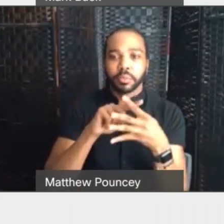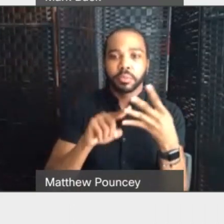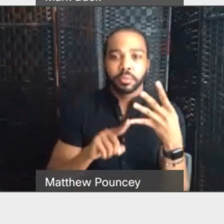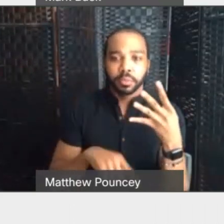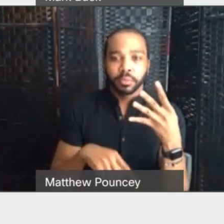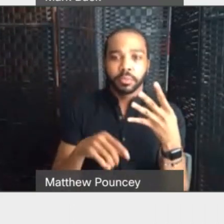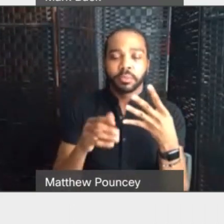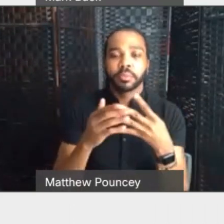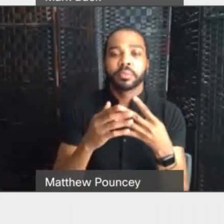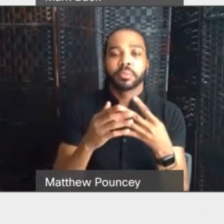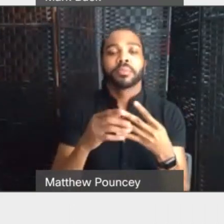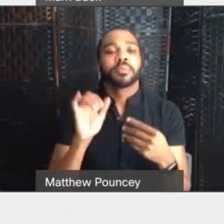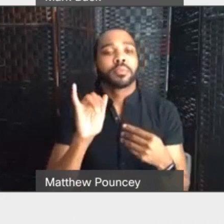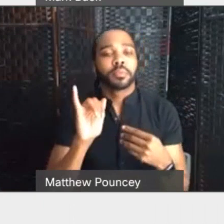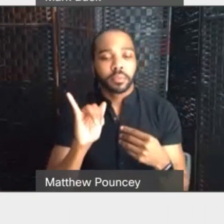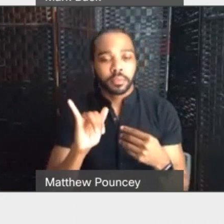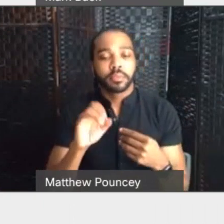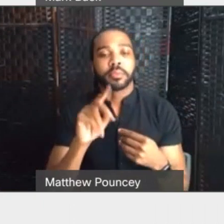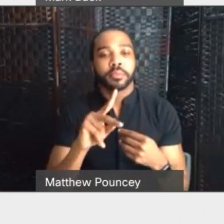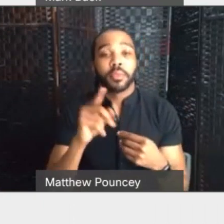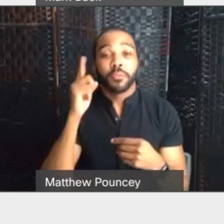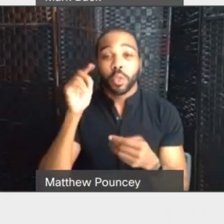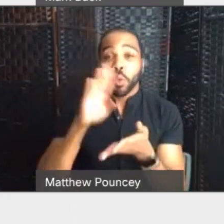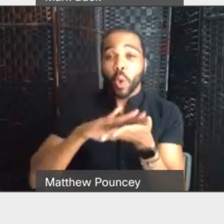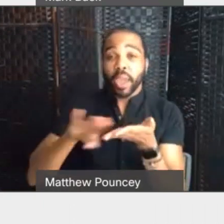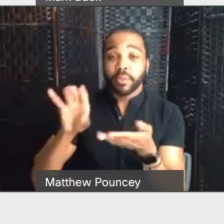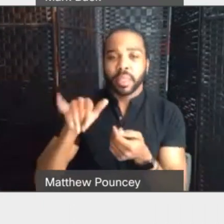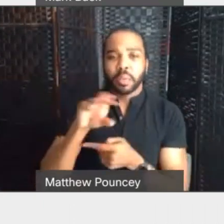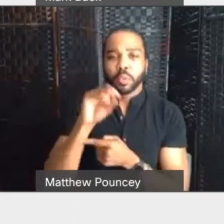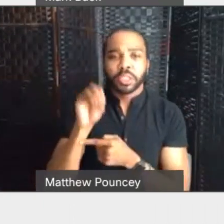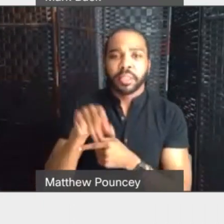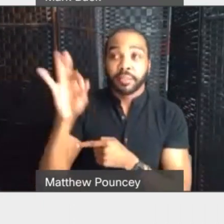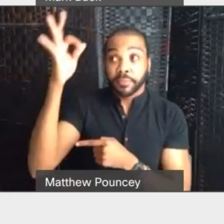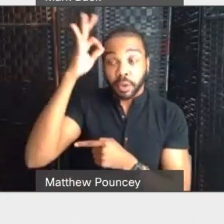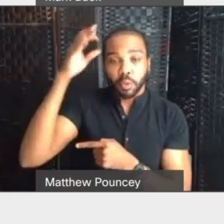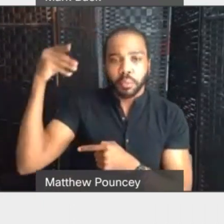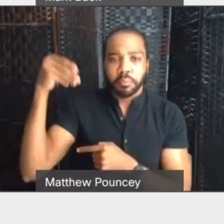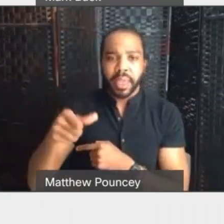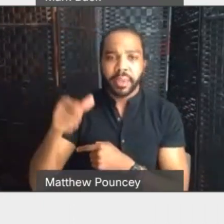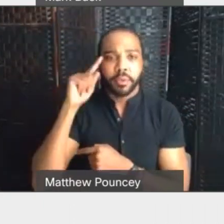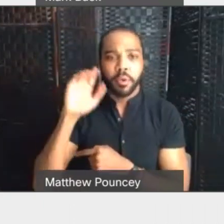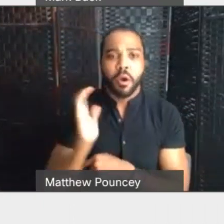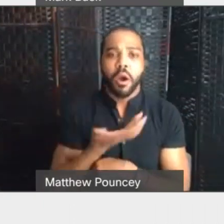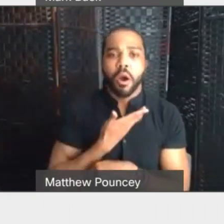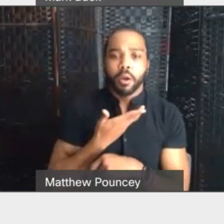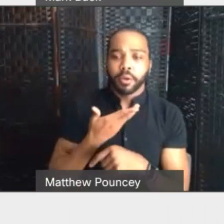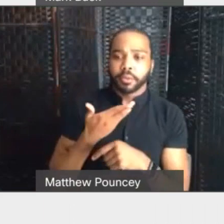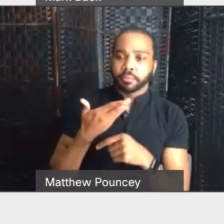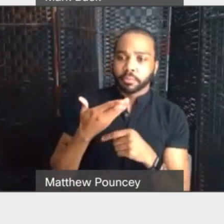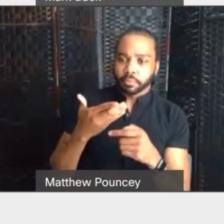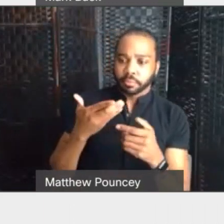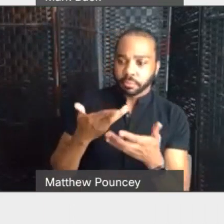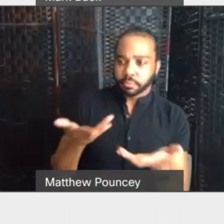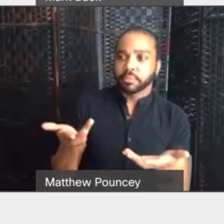it is the for the waiver, it's the percent that the federal government pays for our costs for